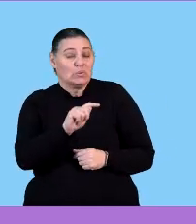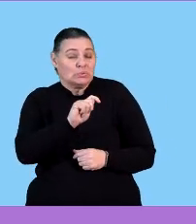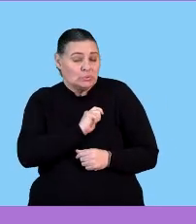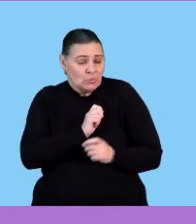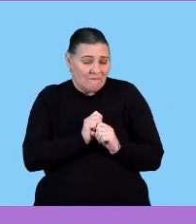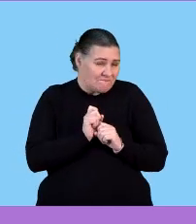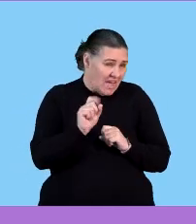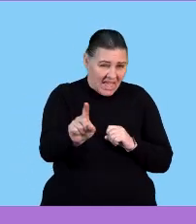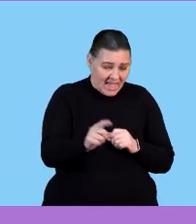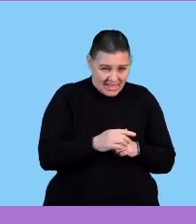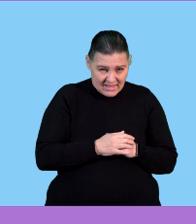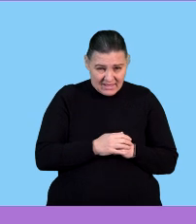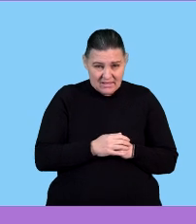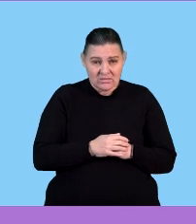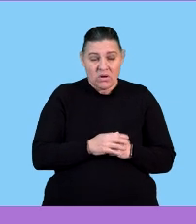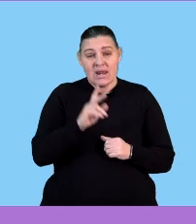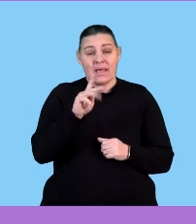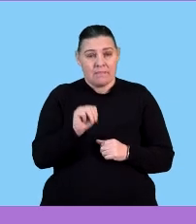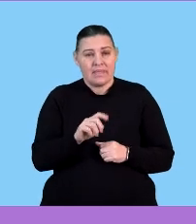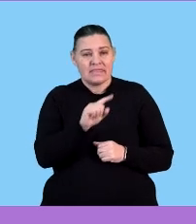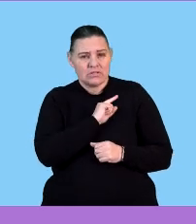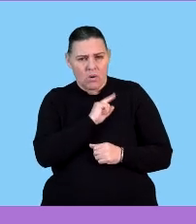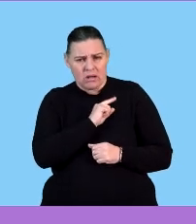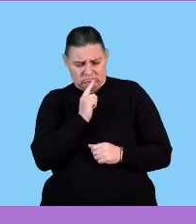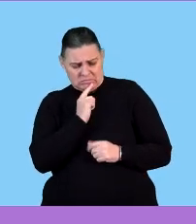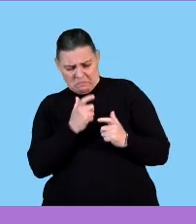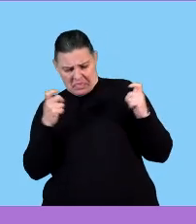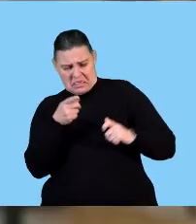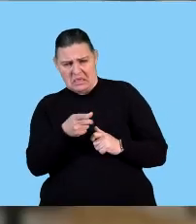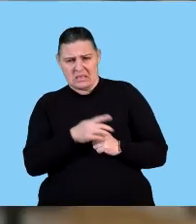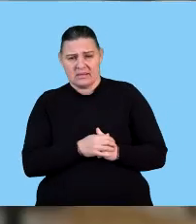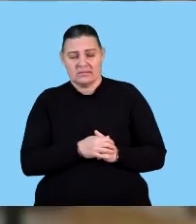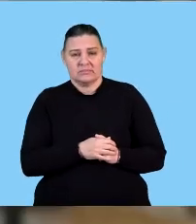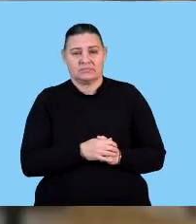do with actual distances. So in kilometers. And that's why it sounds like such a big number.